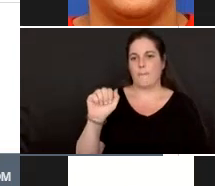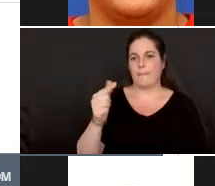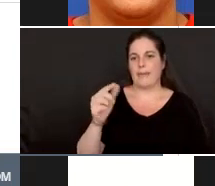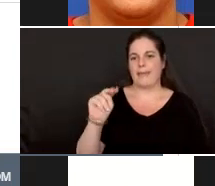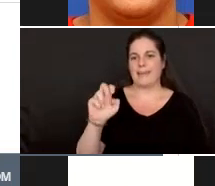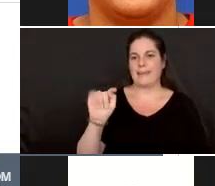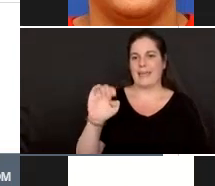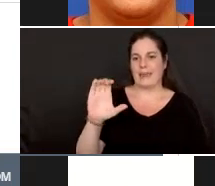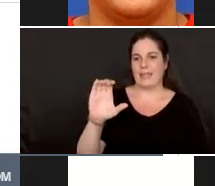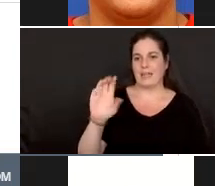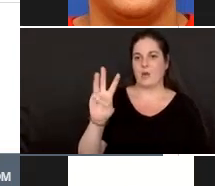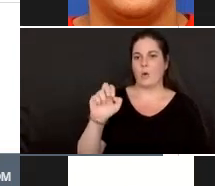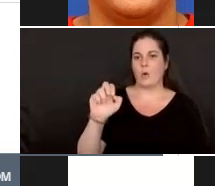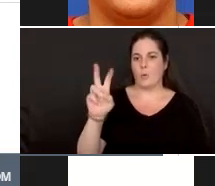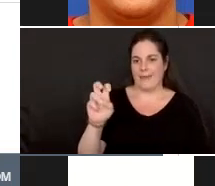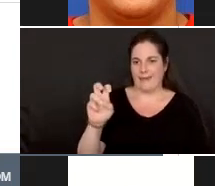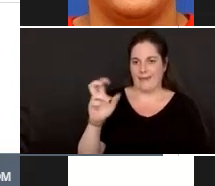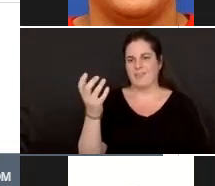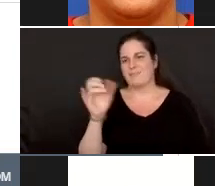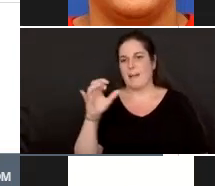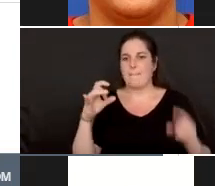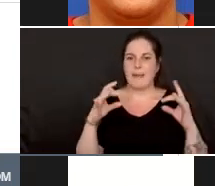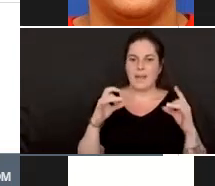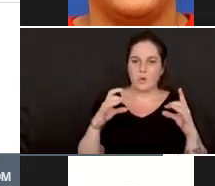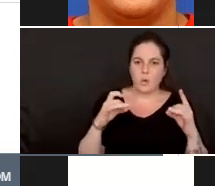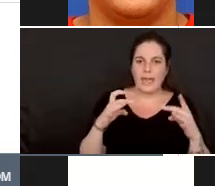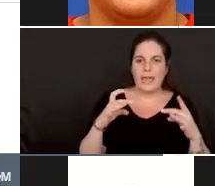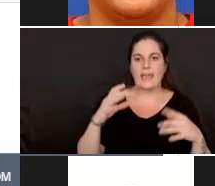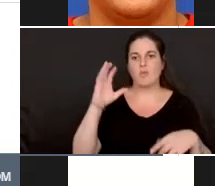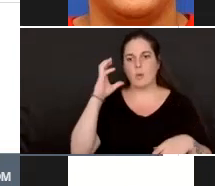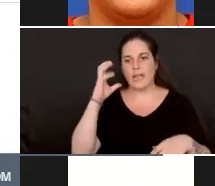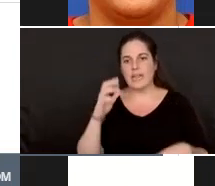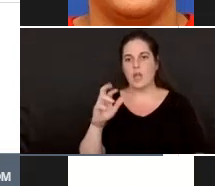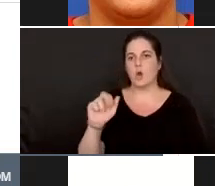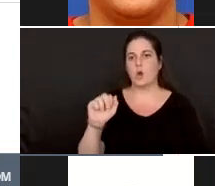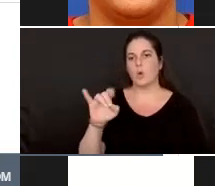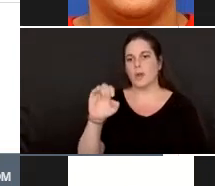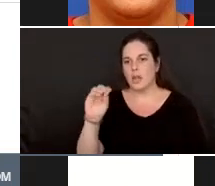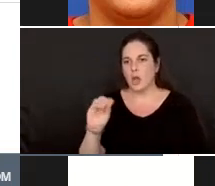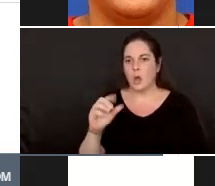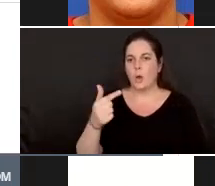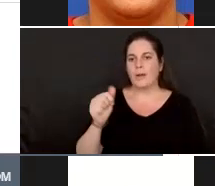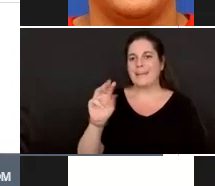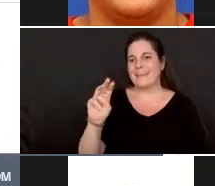like microwaves, radio waves, gamma rays, UV,